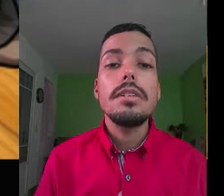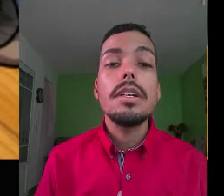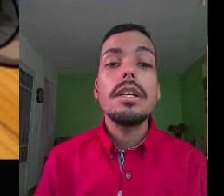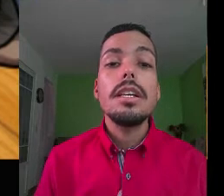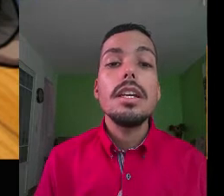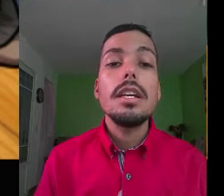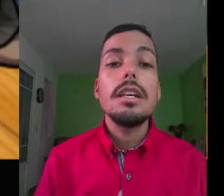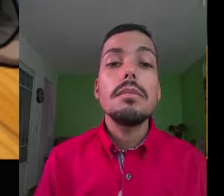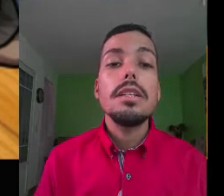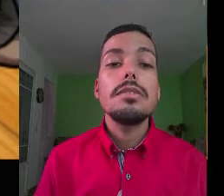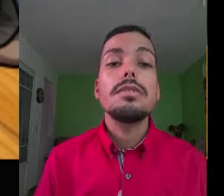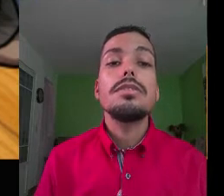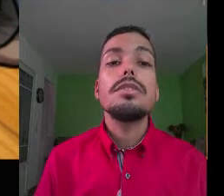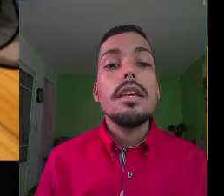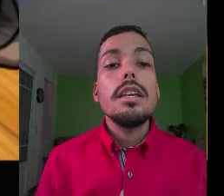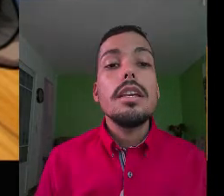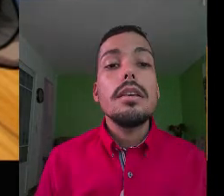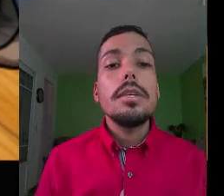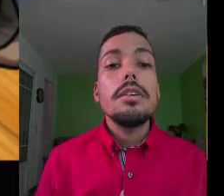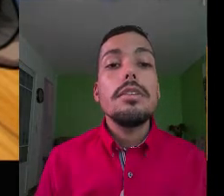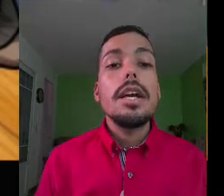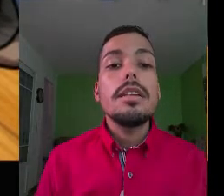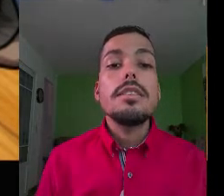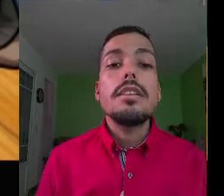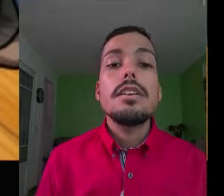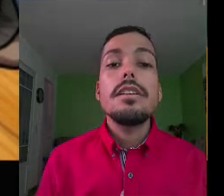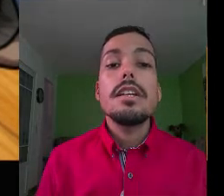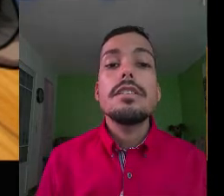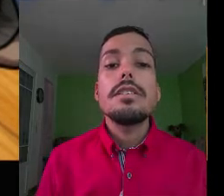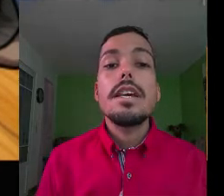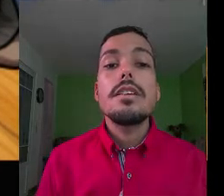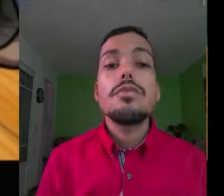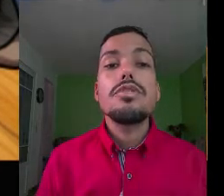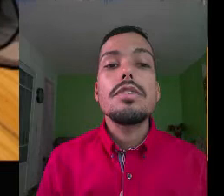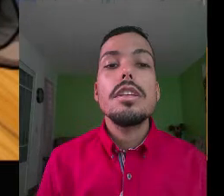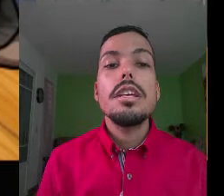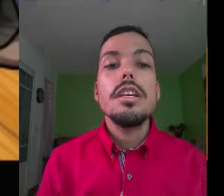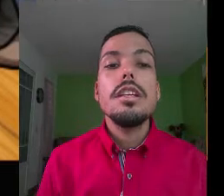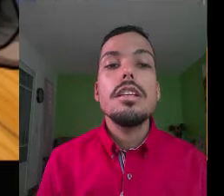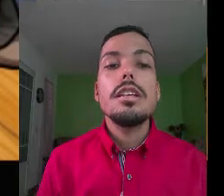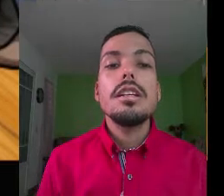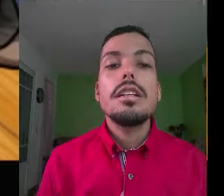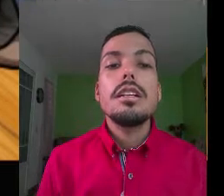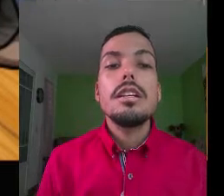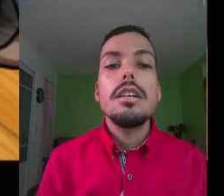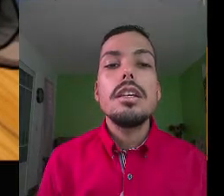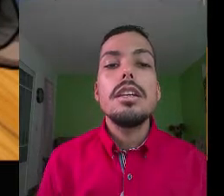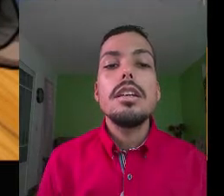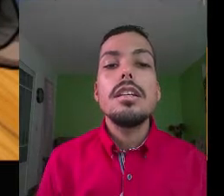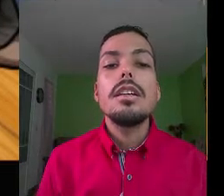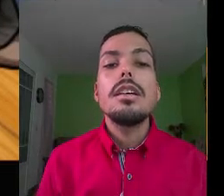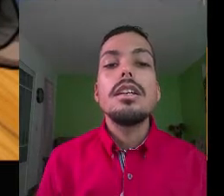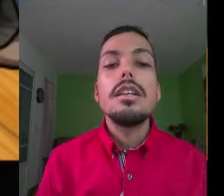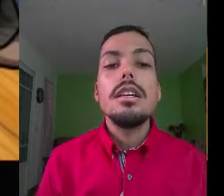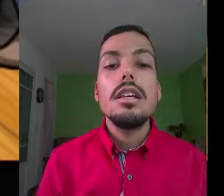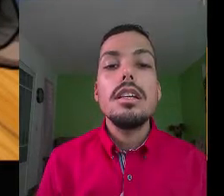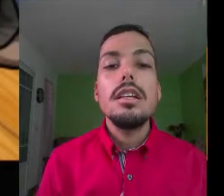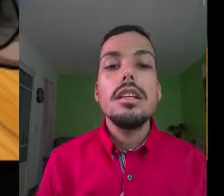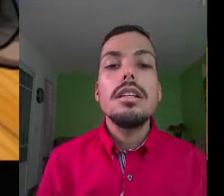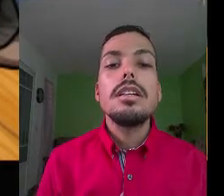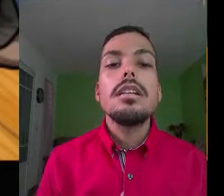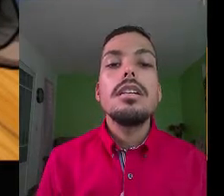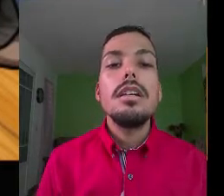emu, emu. An emu has a letter that sounds E, E,